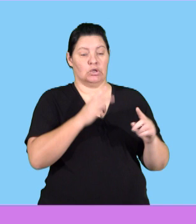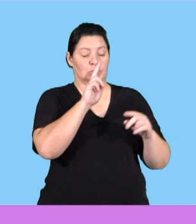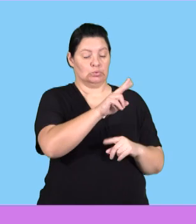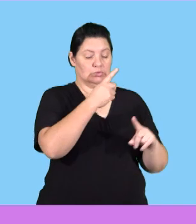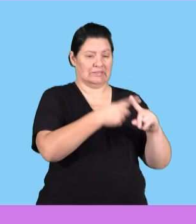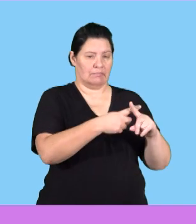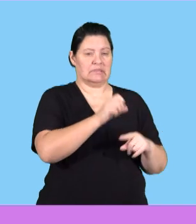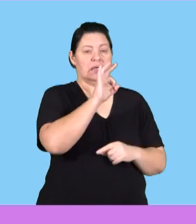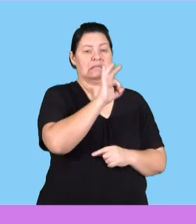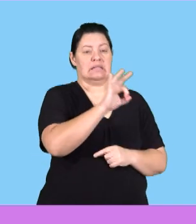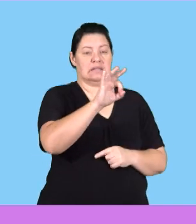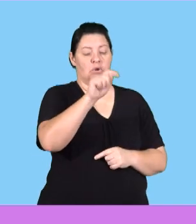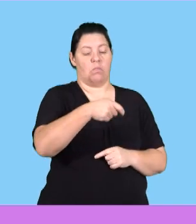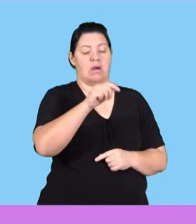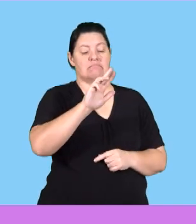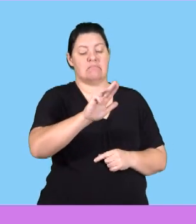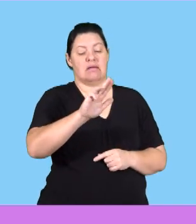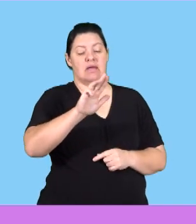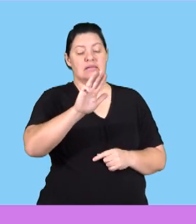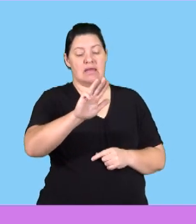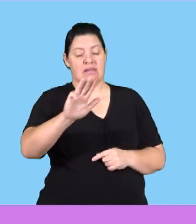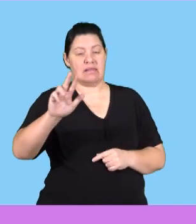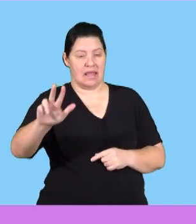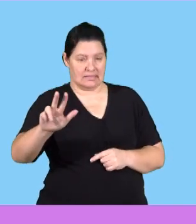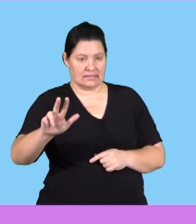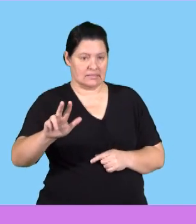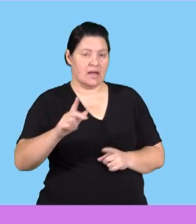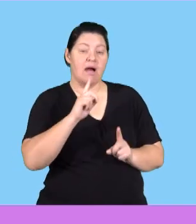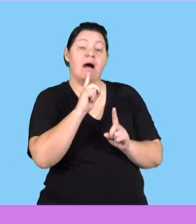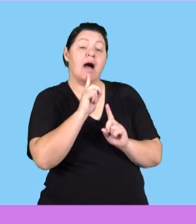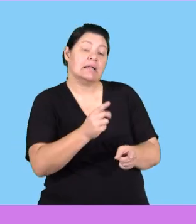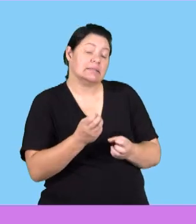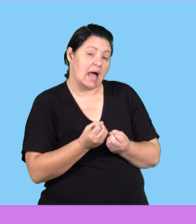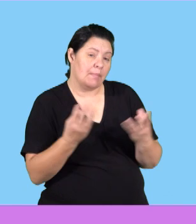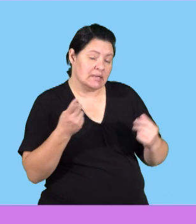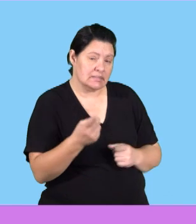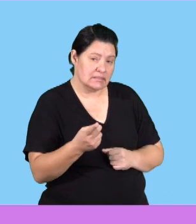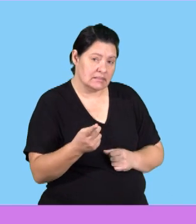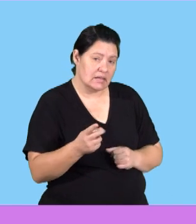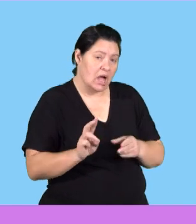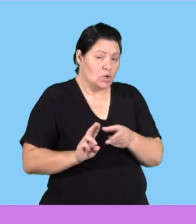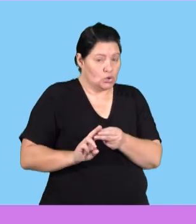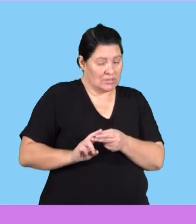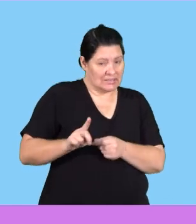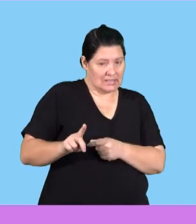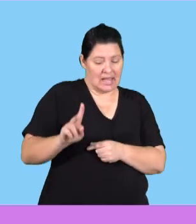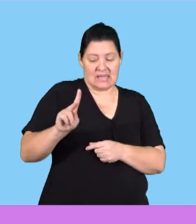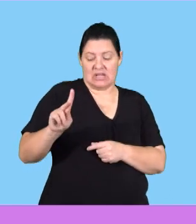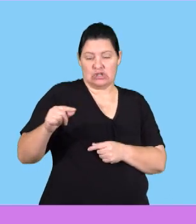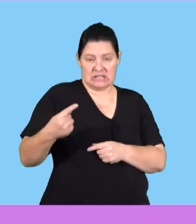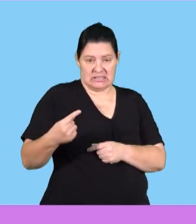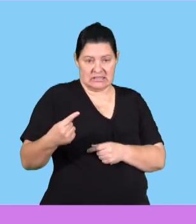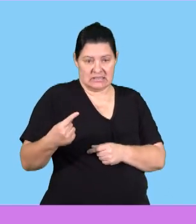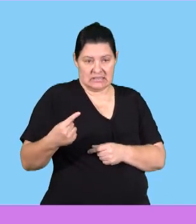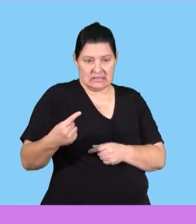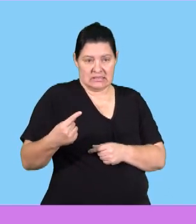33.998 multiplied by 2. Therefore, the answer, remember the unit here, it's kilograms,